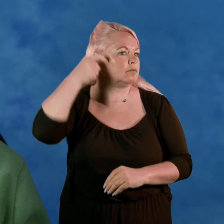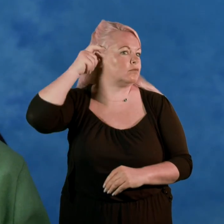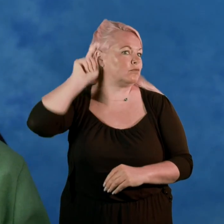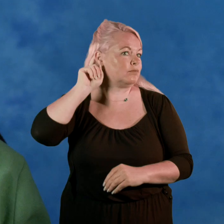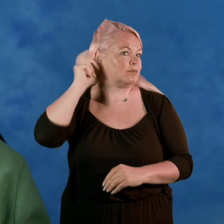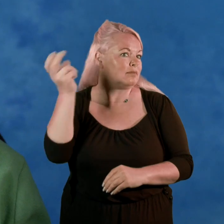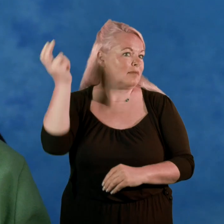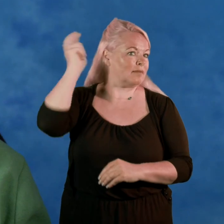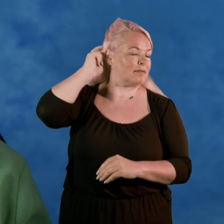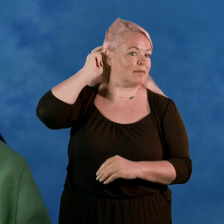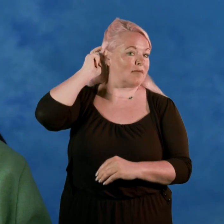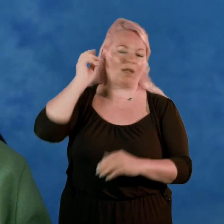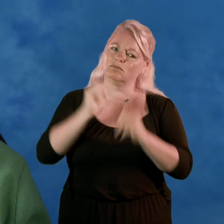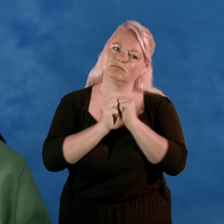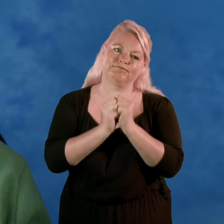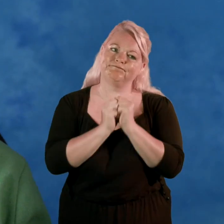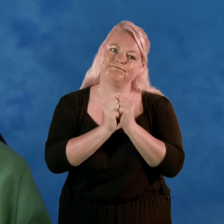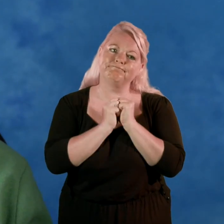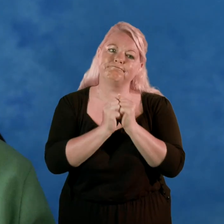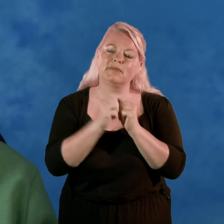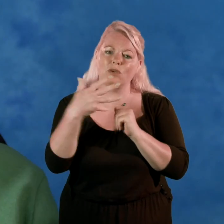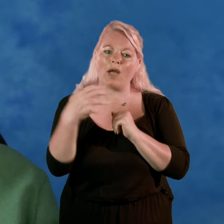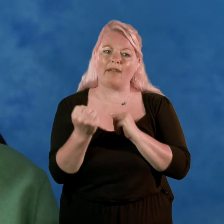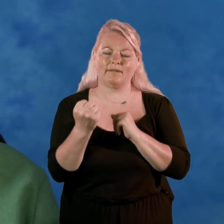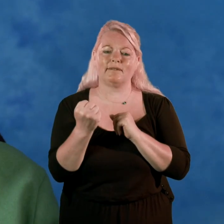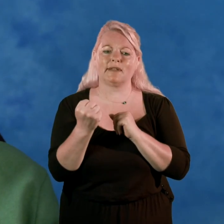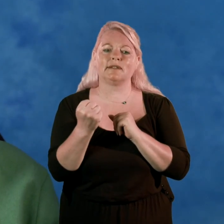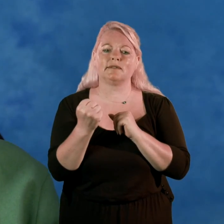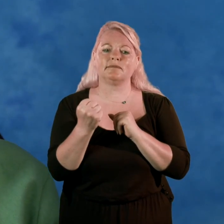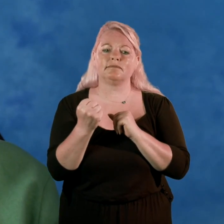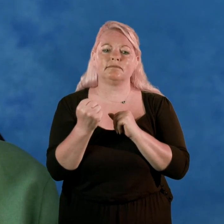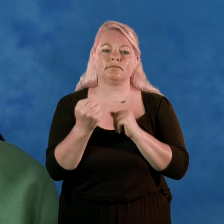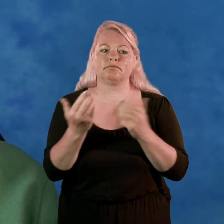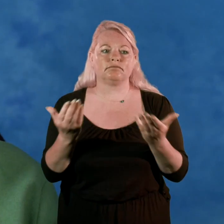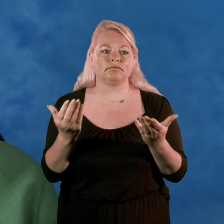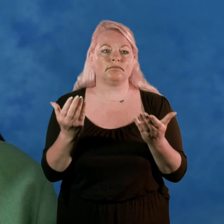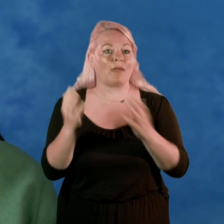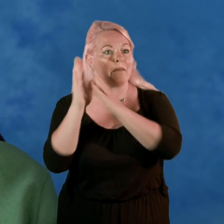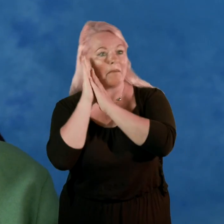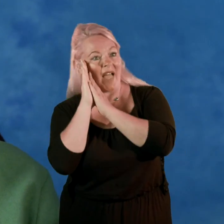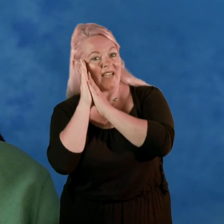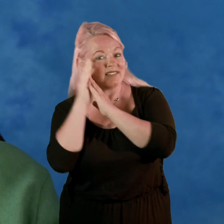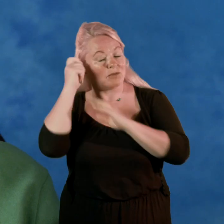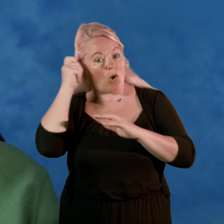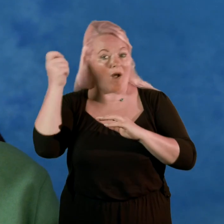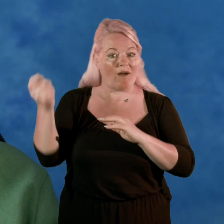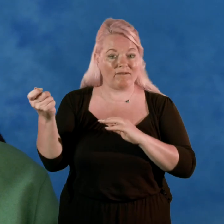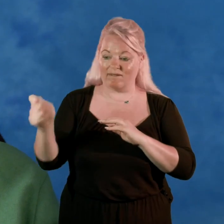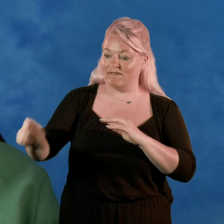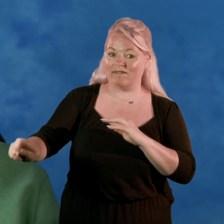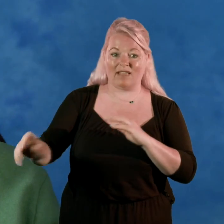on. I'm really grateful to have it on, and I take it out when I go to bed,